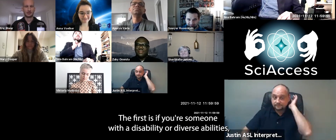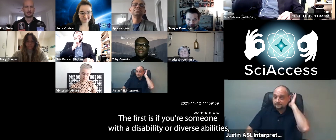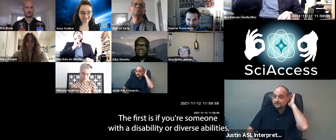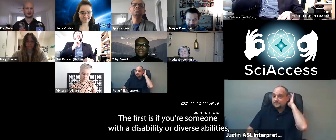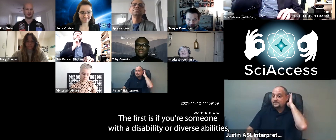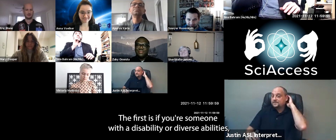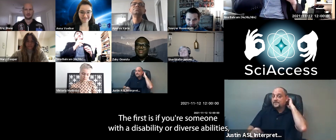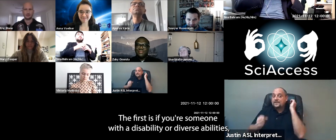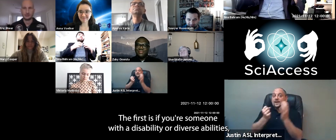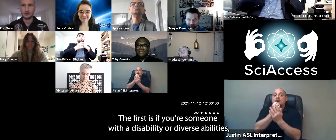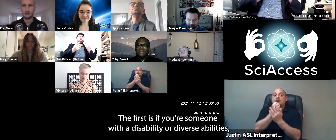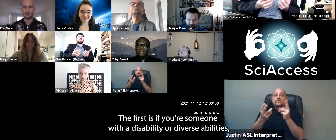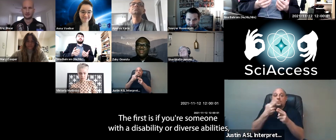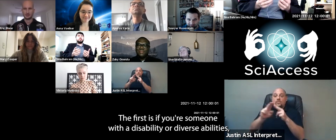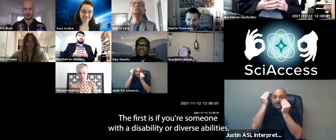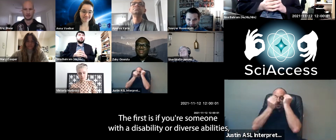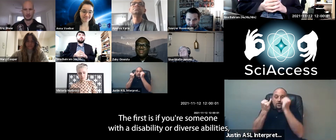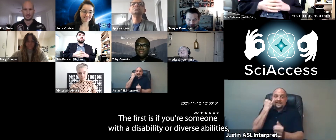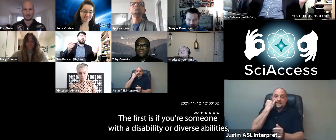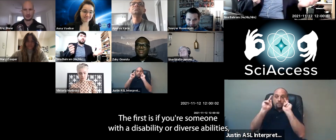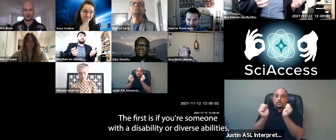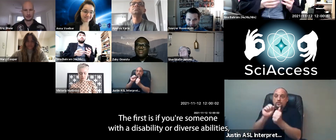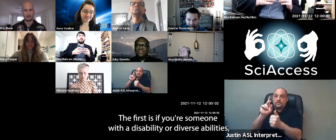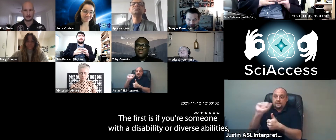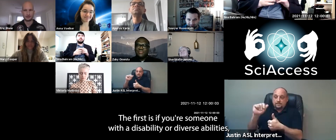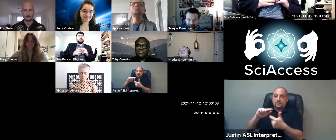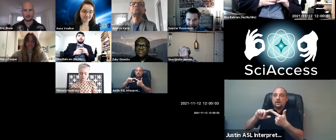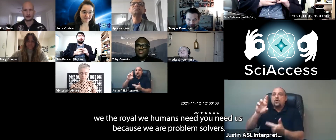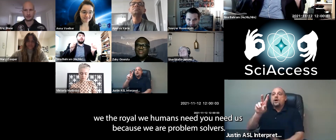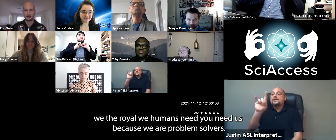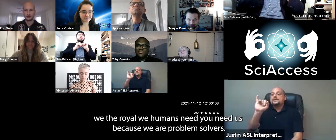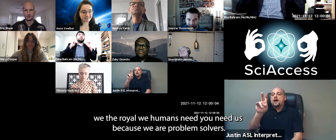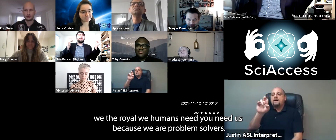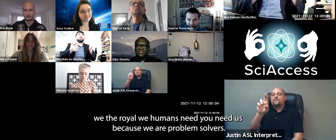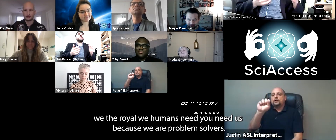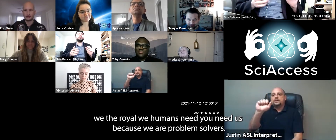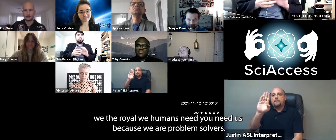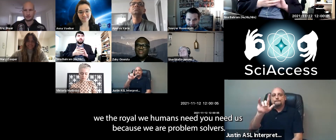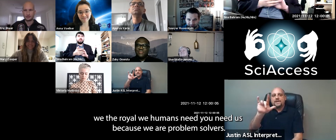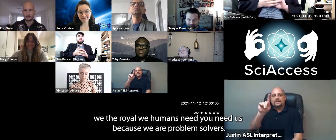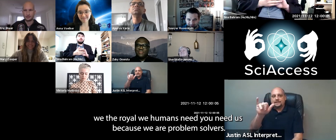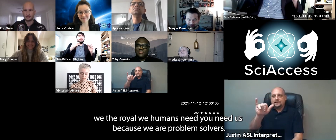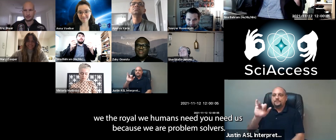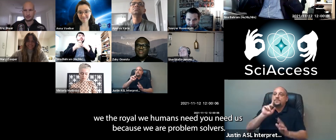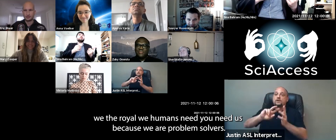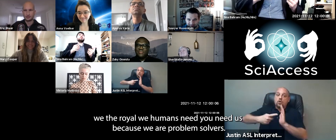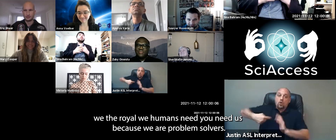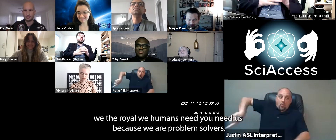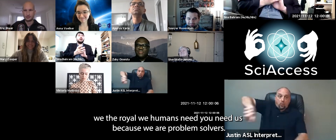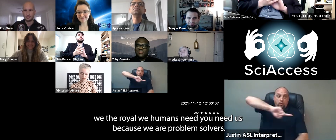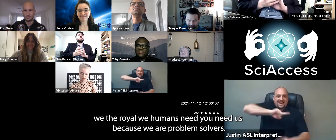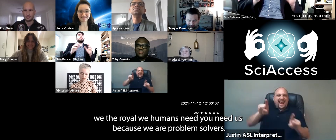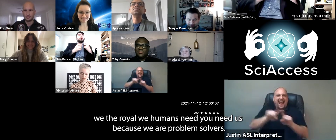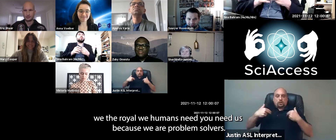thoughts. The first is, if you're someone with a disability or diverse abilities, we, the royal we, humans,